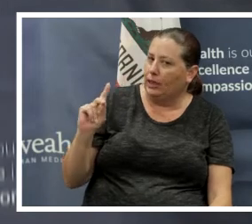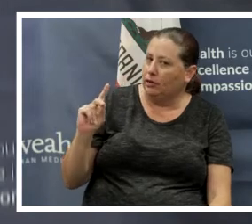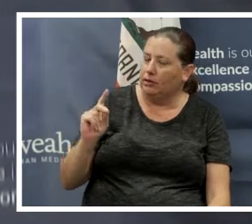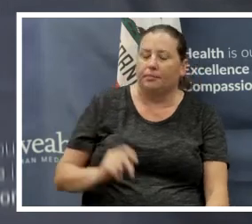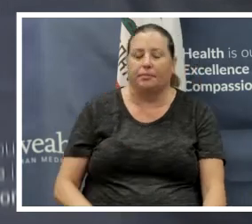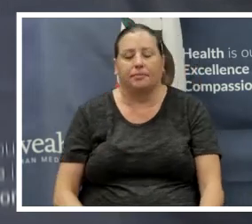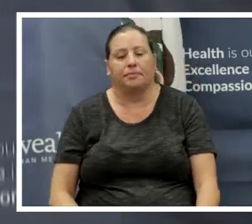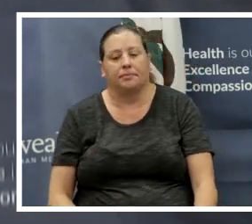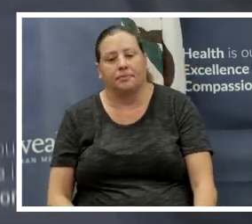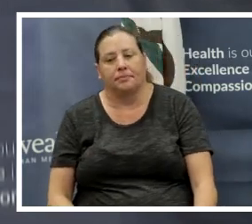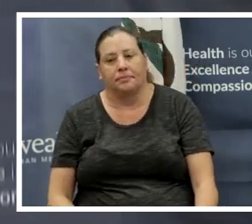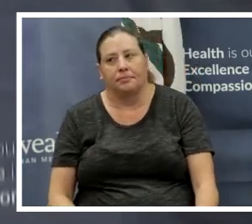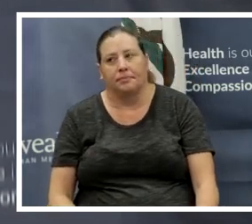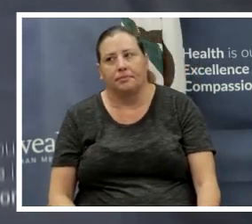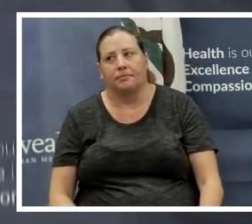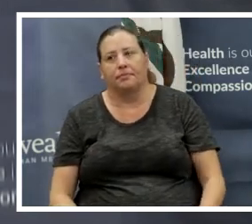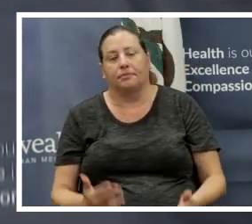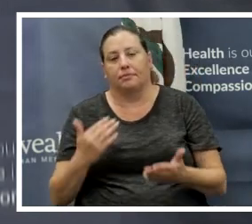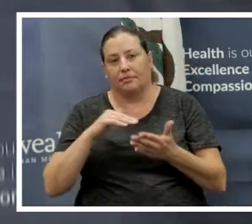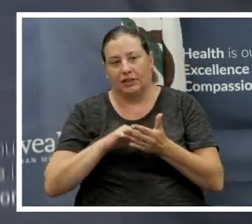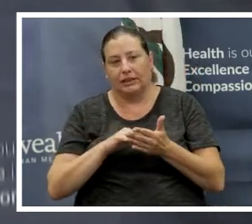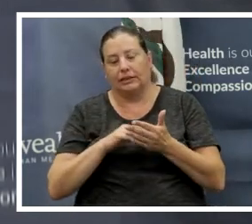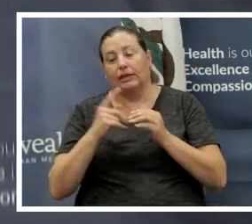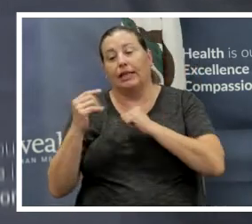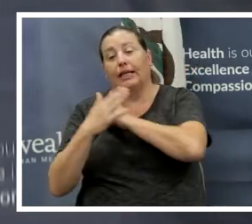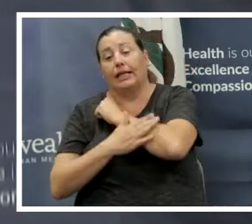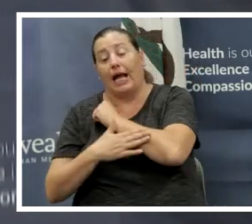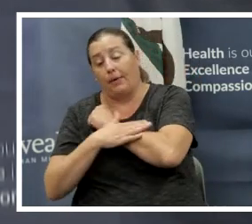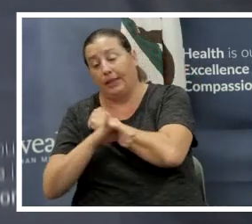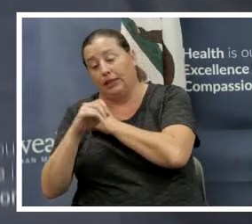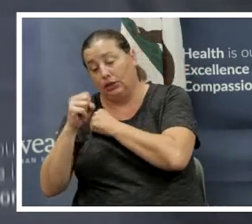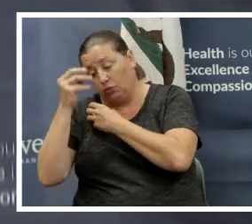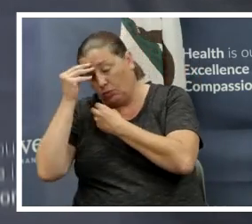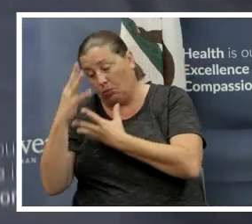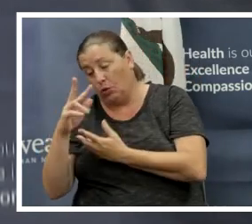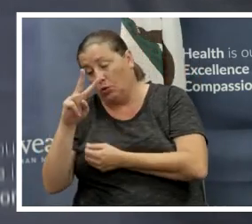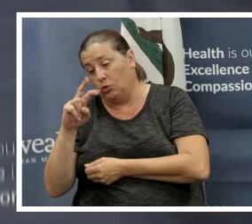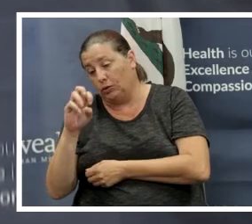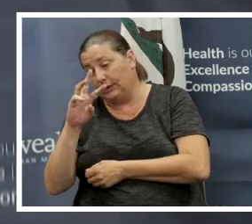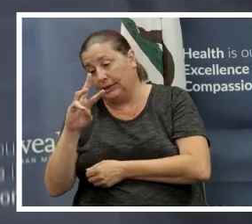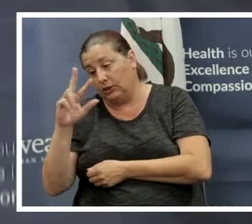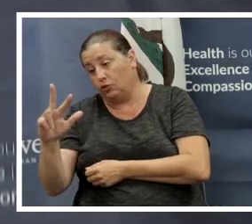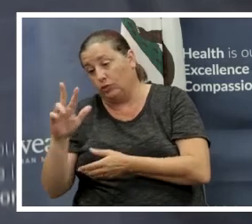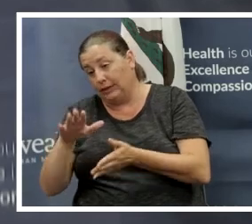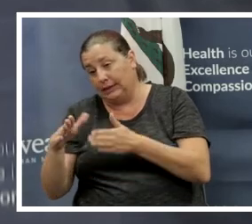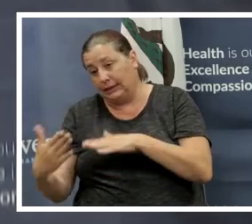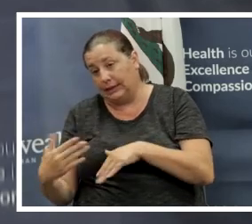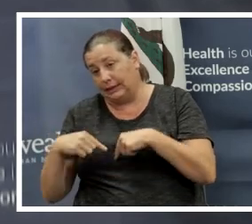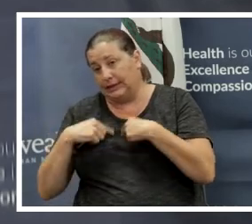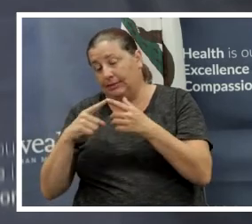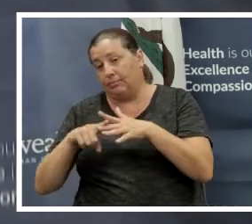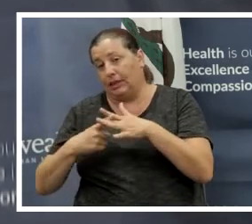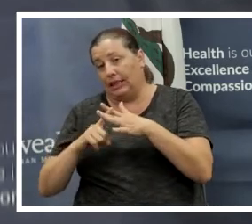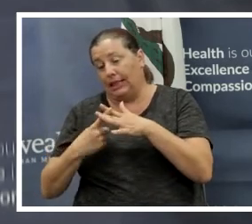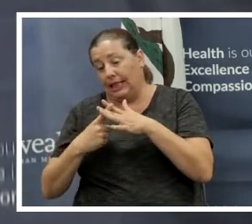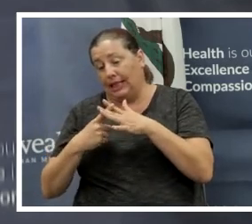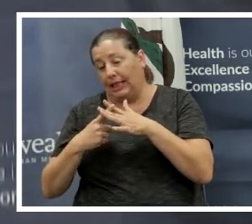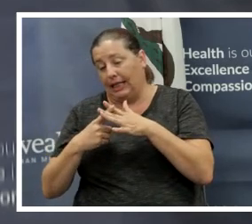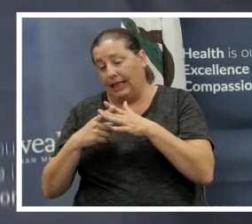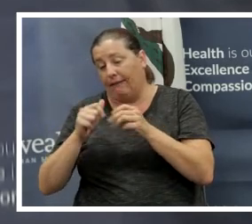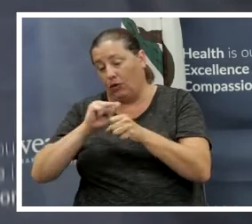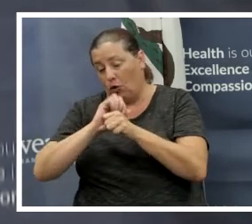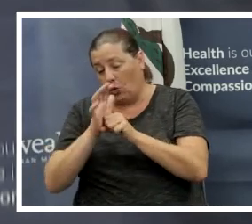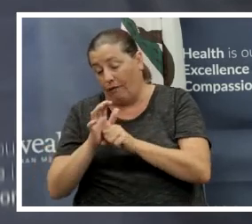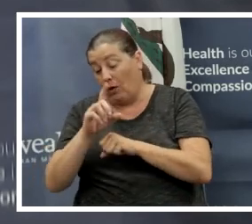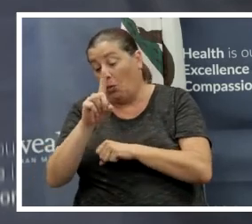to offer perspective, the county's reporting 263 deaths since the beginning of the pandemic.